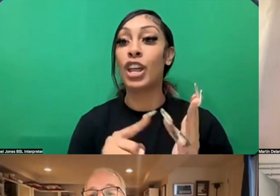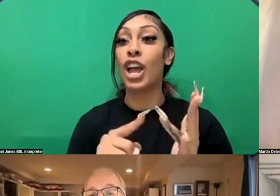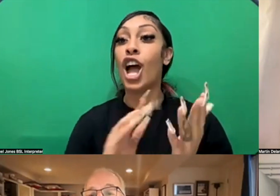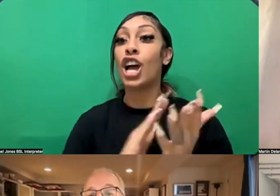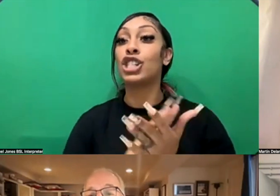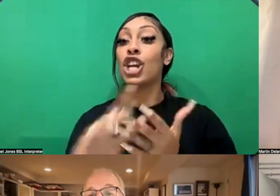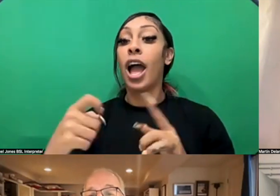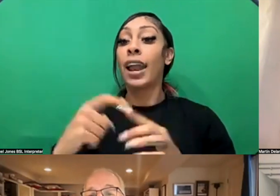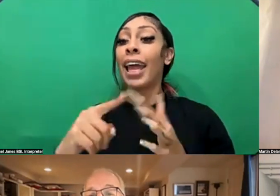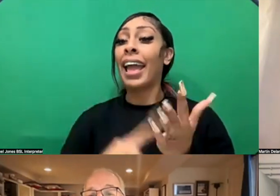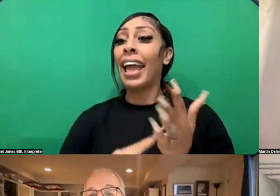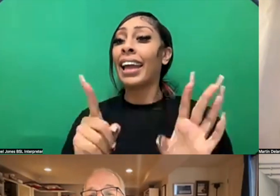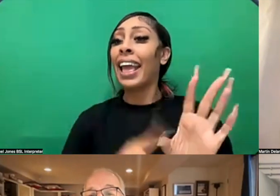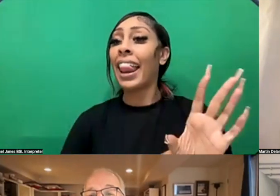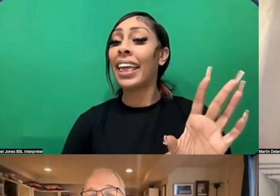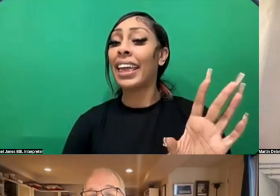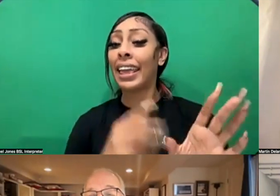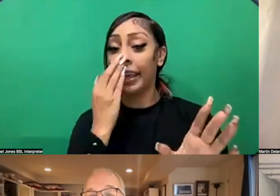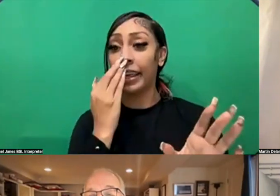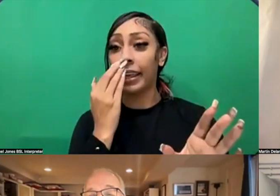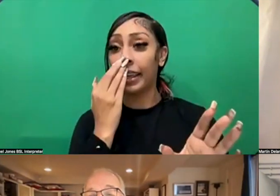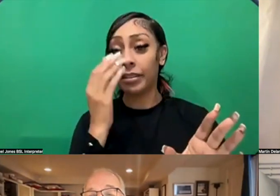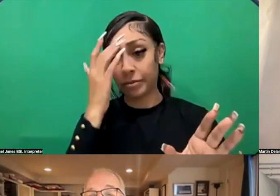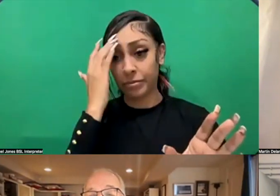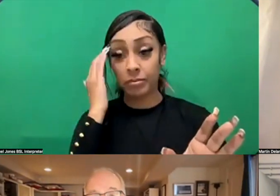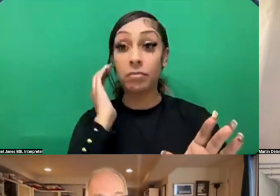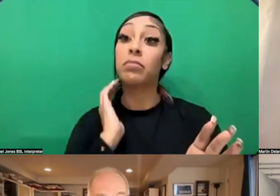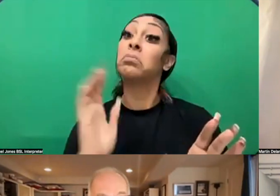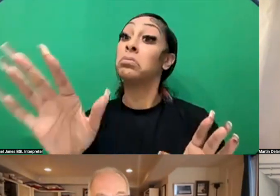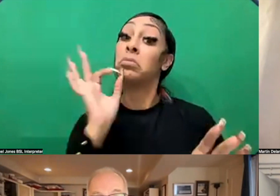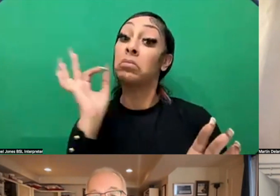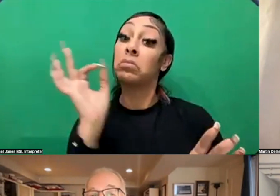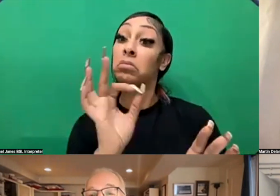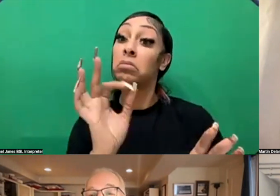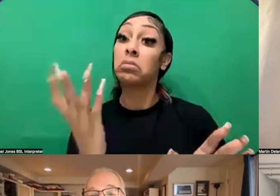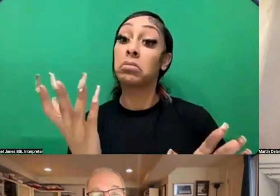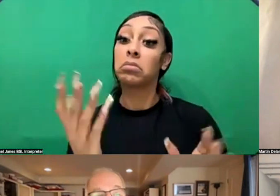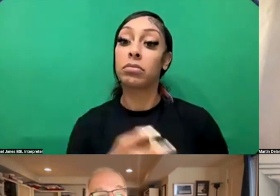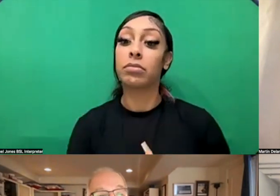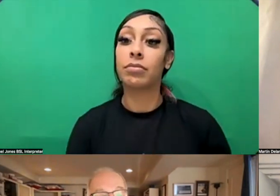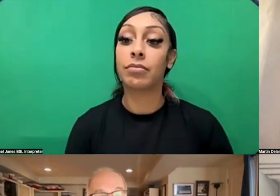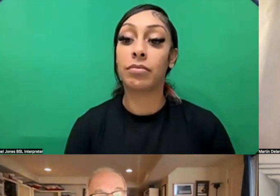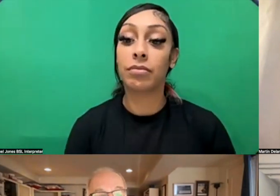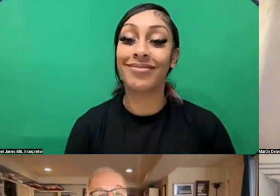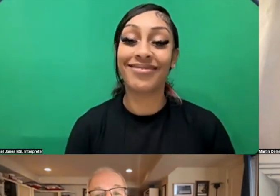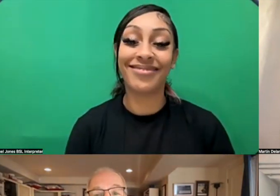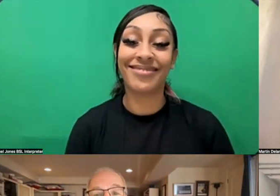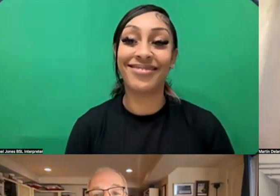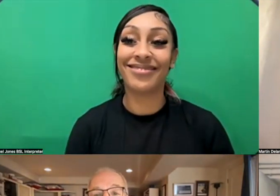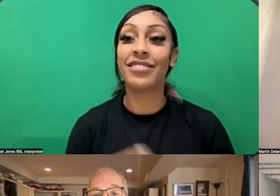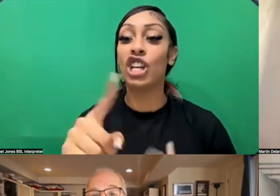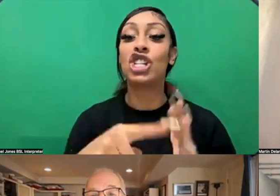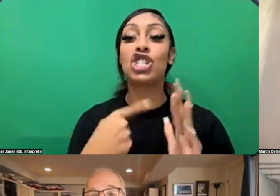John, are you with us? I can ask. I can invite you to talk, or I can read your question for you. I'll start. John mentions